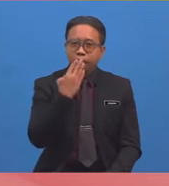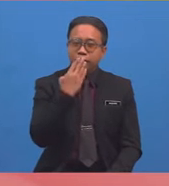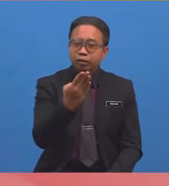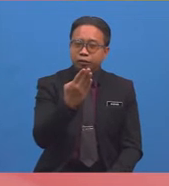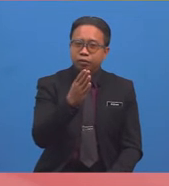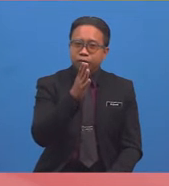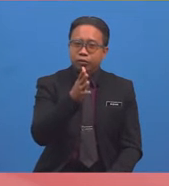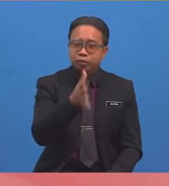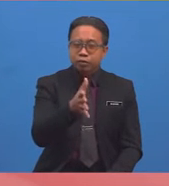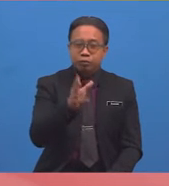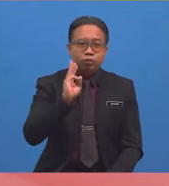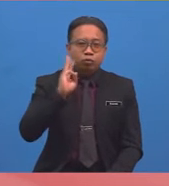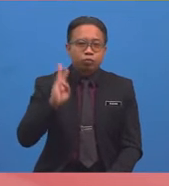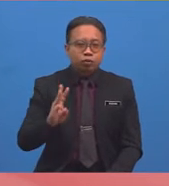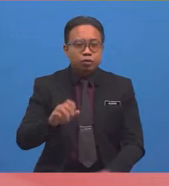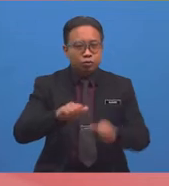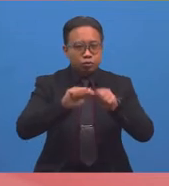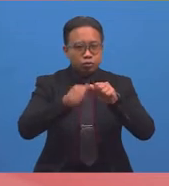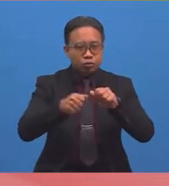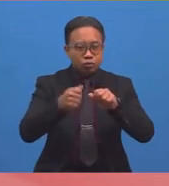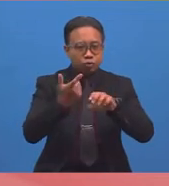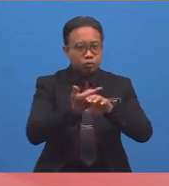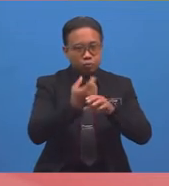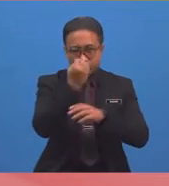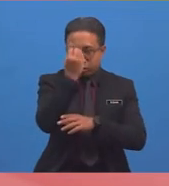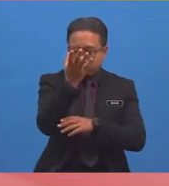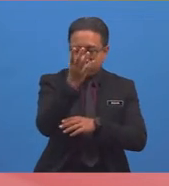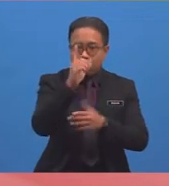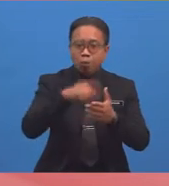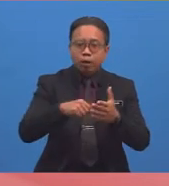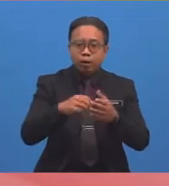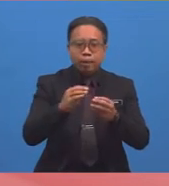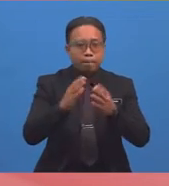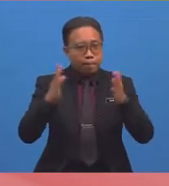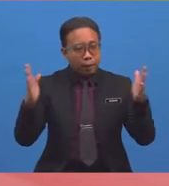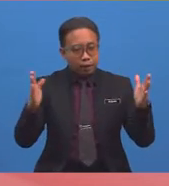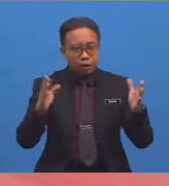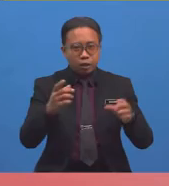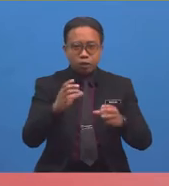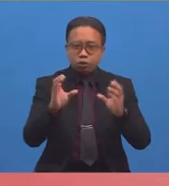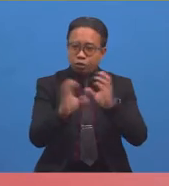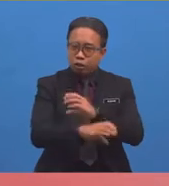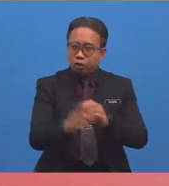Thank you, grammarist. So, grammarist practically told you what your mega challenge is for today.